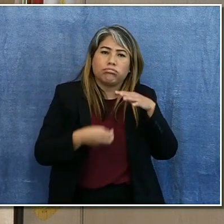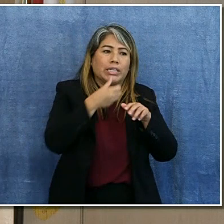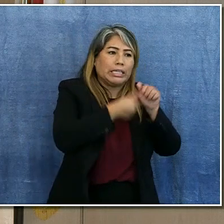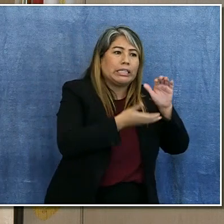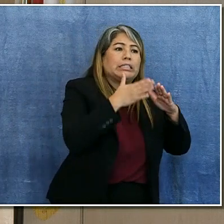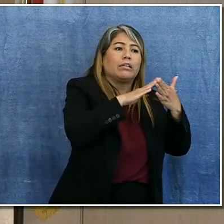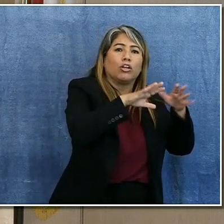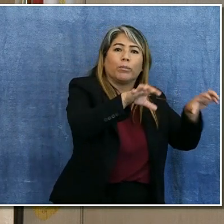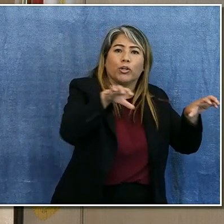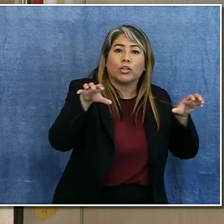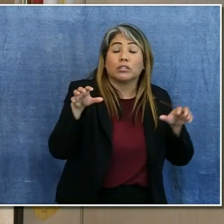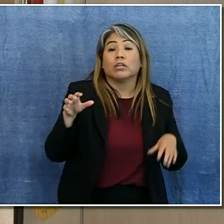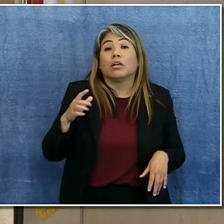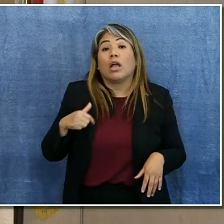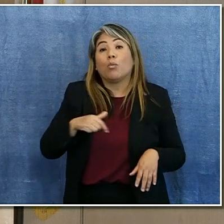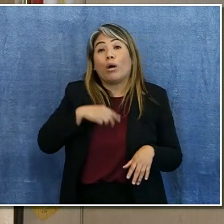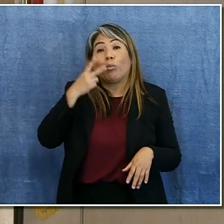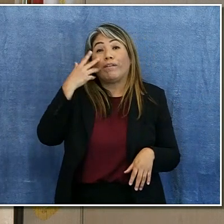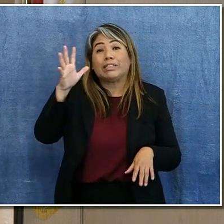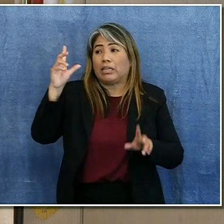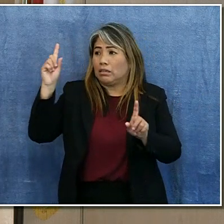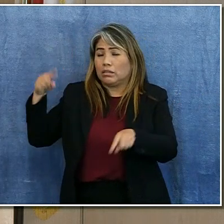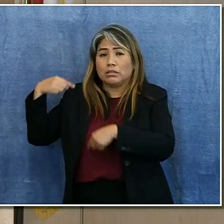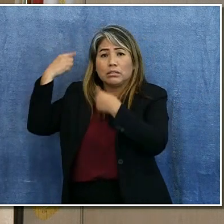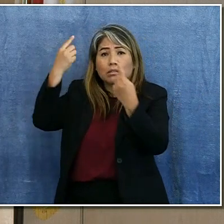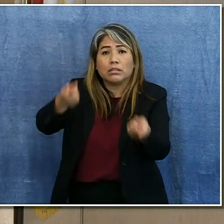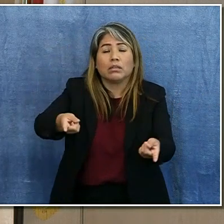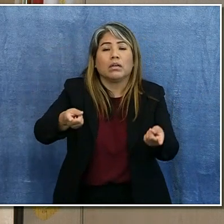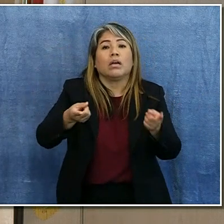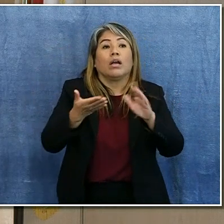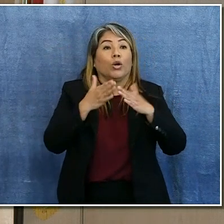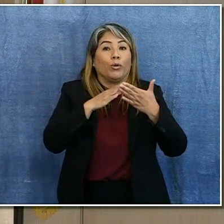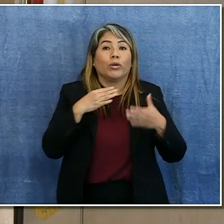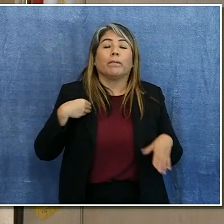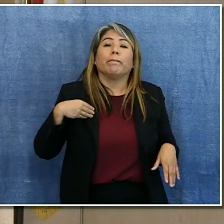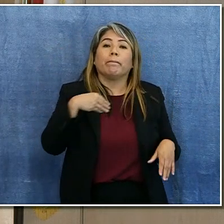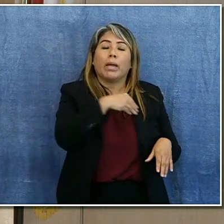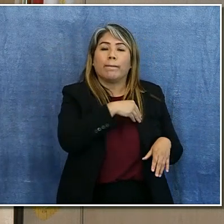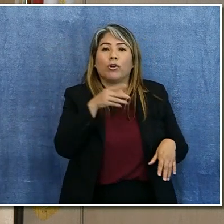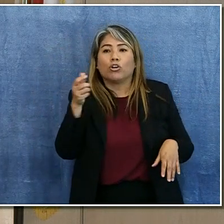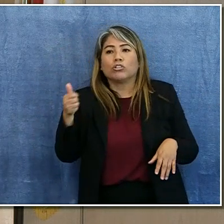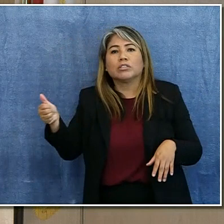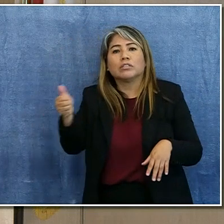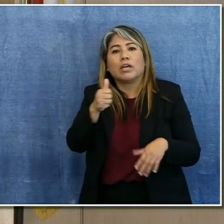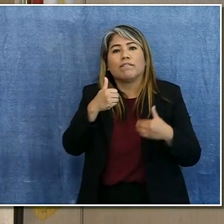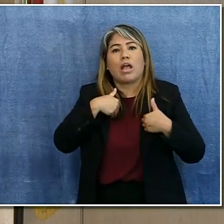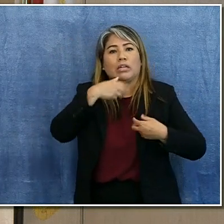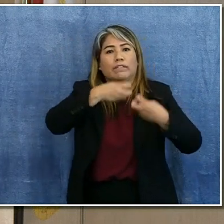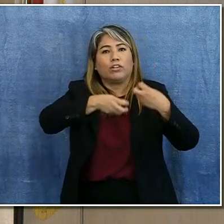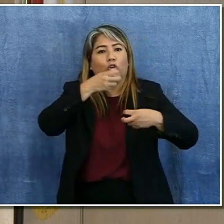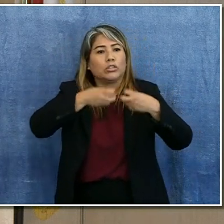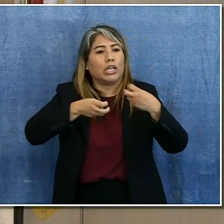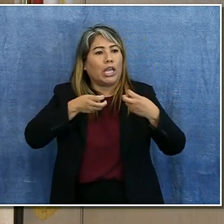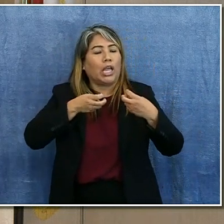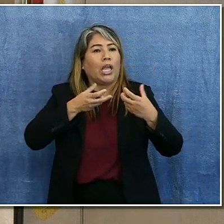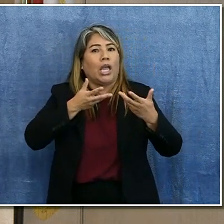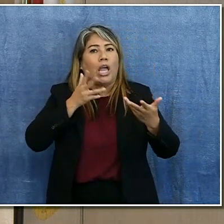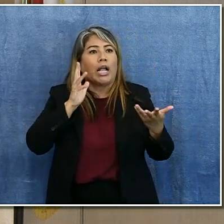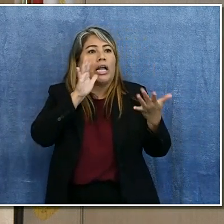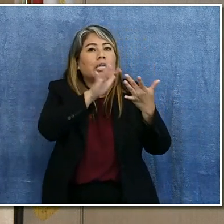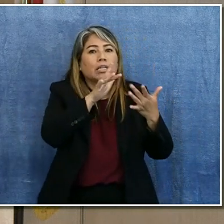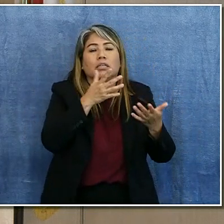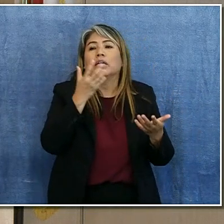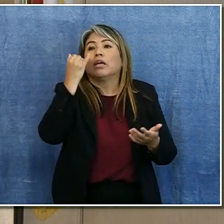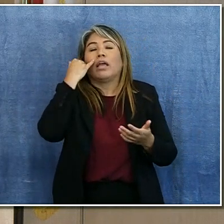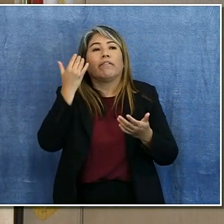communities. And what we've seen historically is community members that have had difficulty connecting, whether it